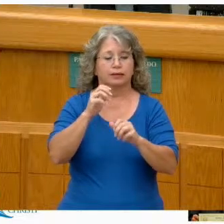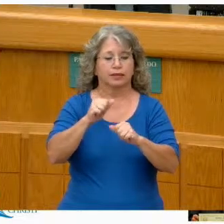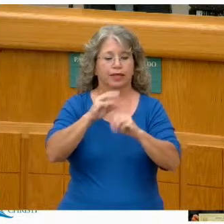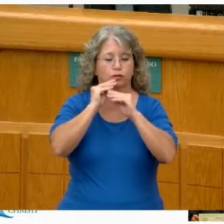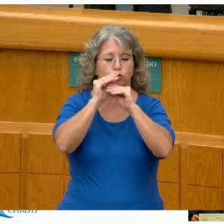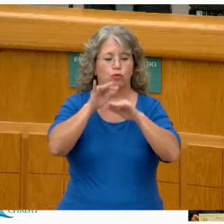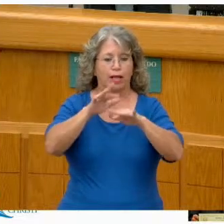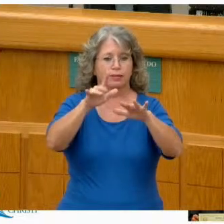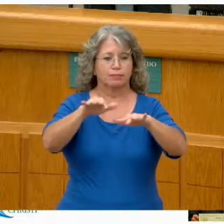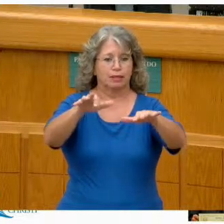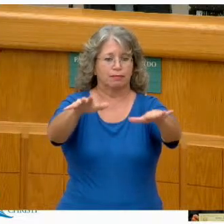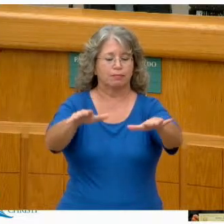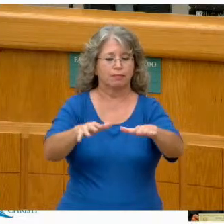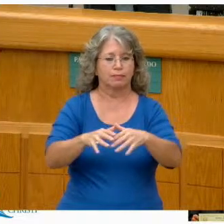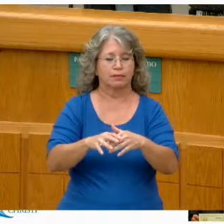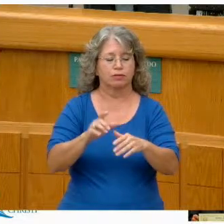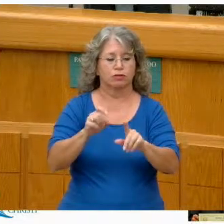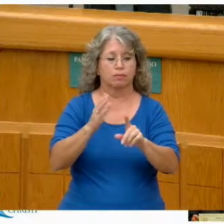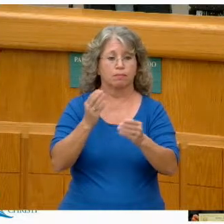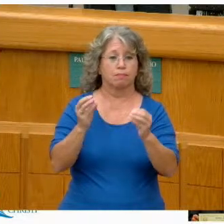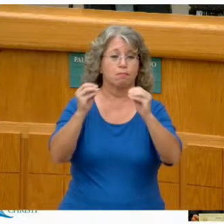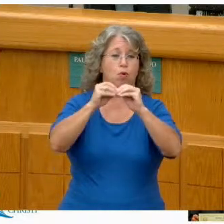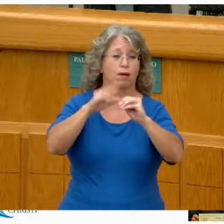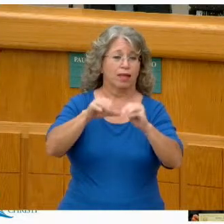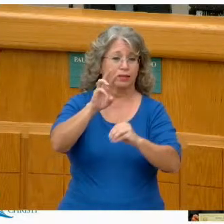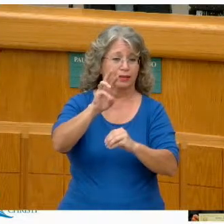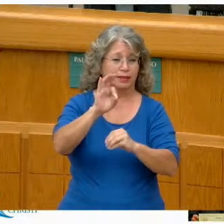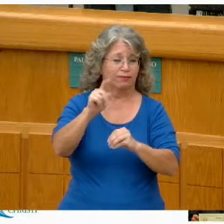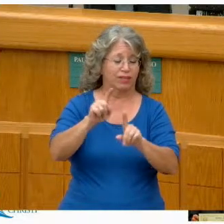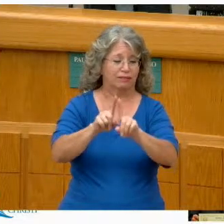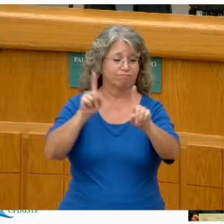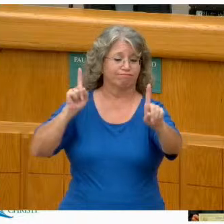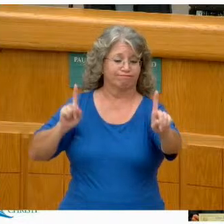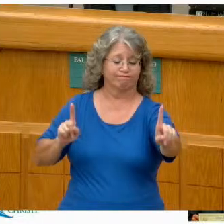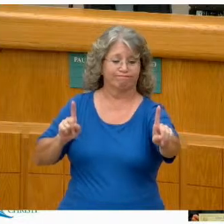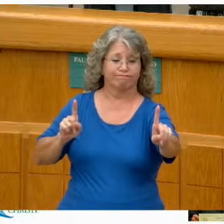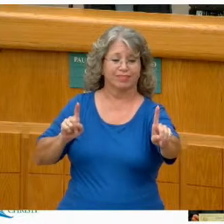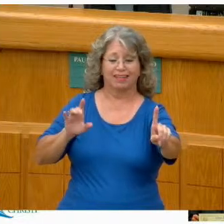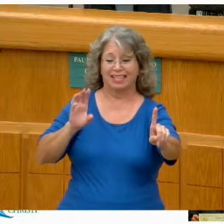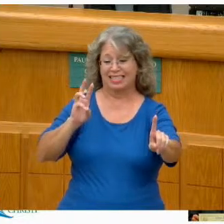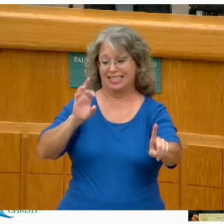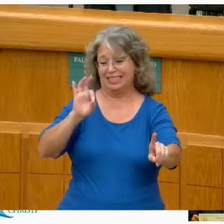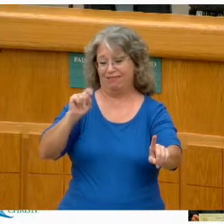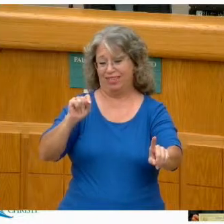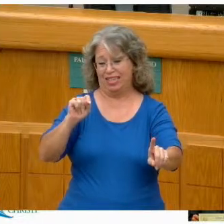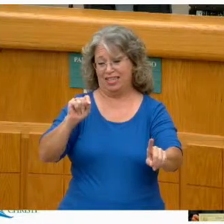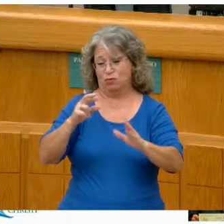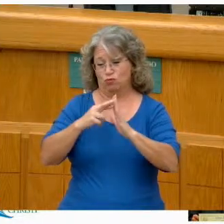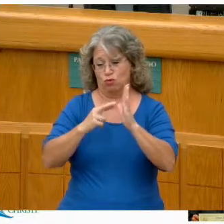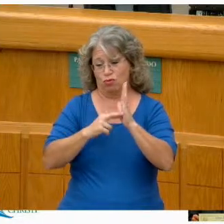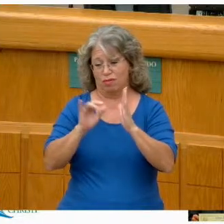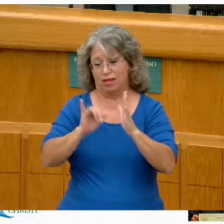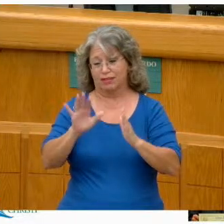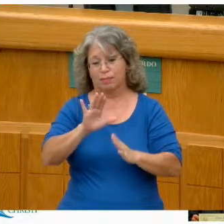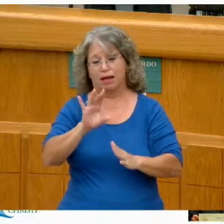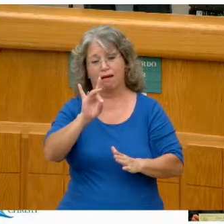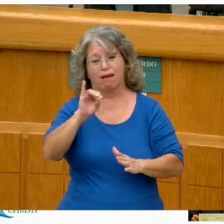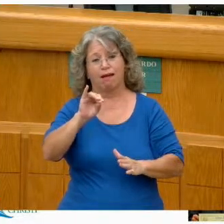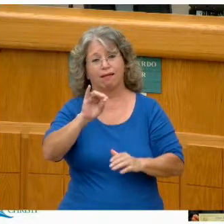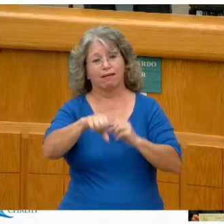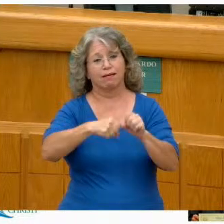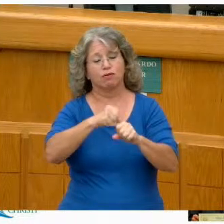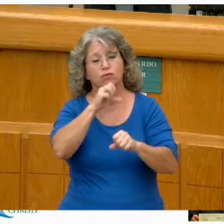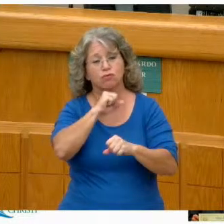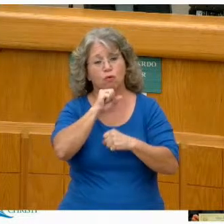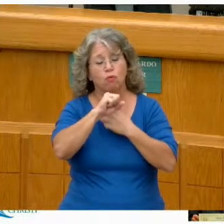stay farther apart. 6 feet rule is somewhere around 80 years old and was kind of a rule of